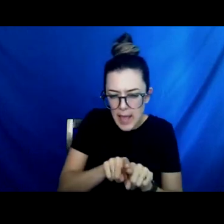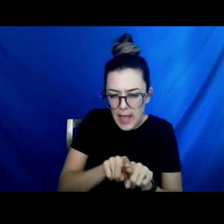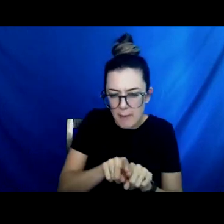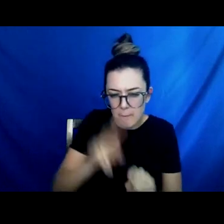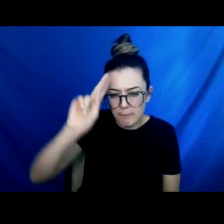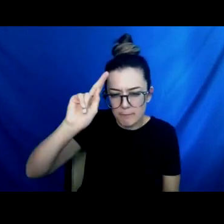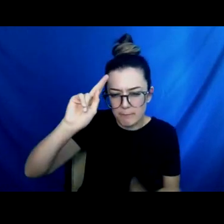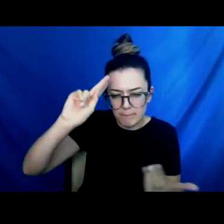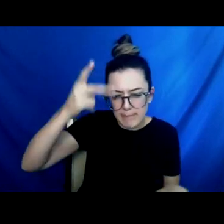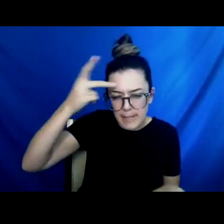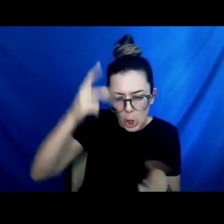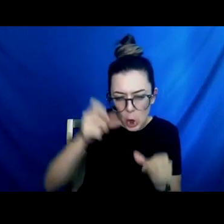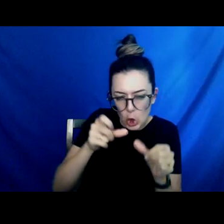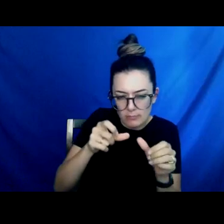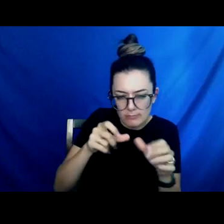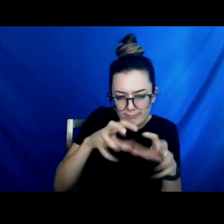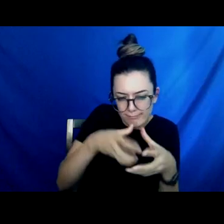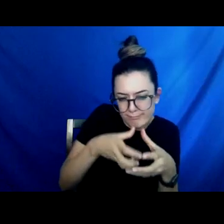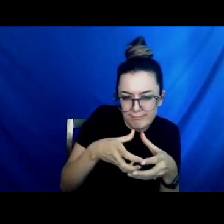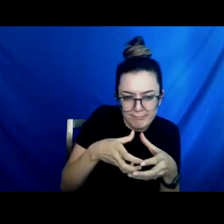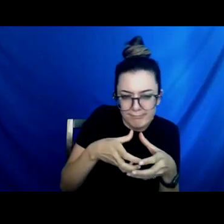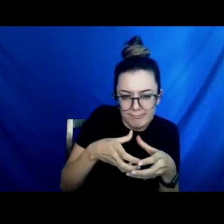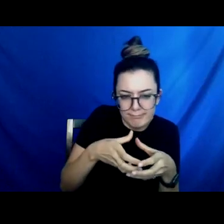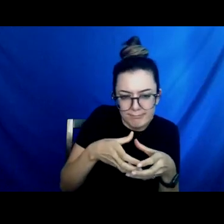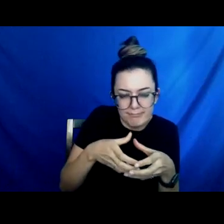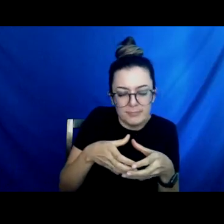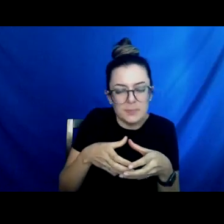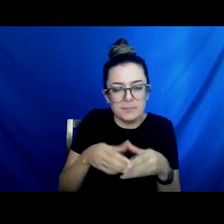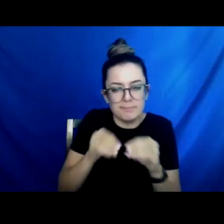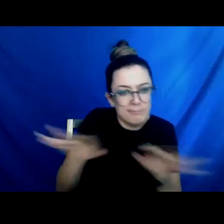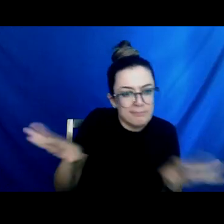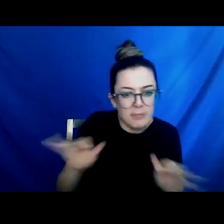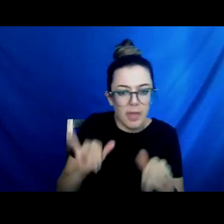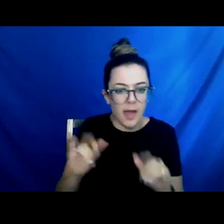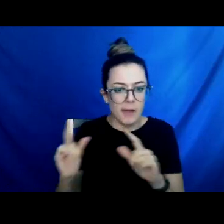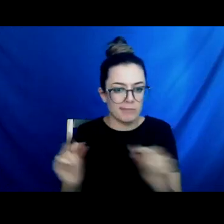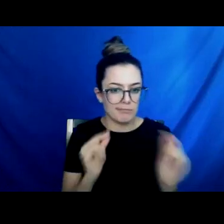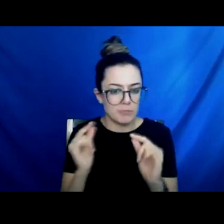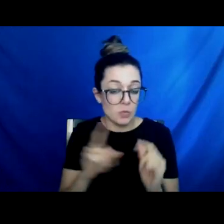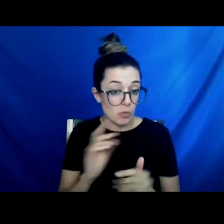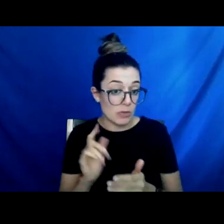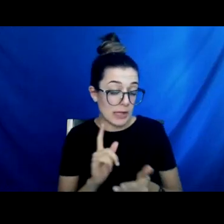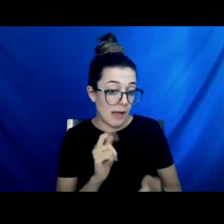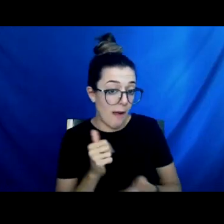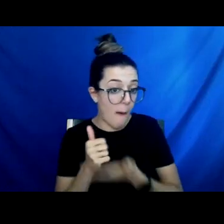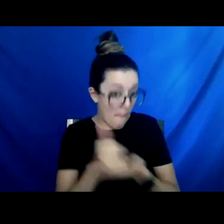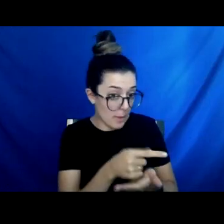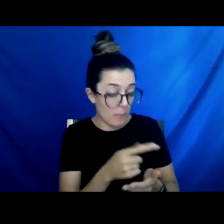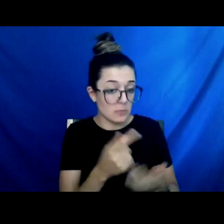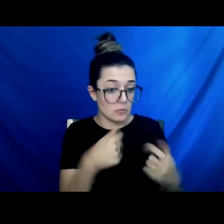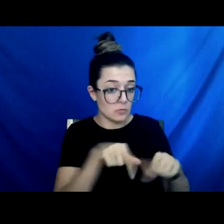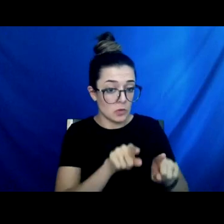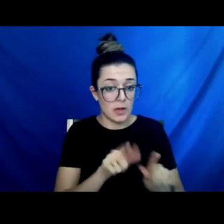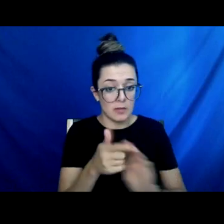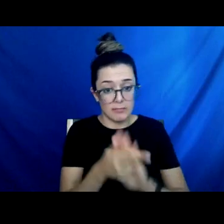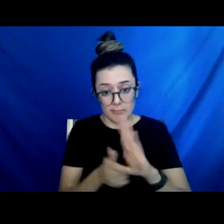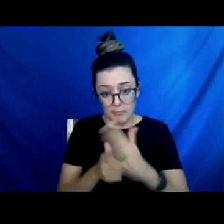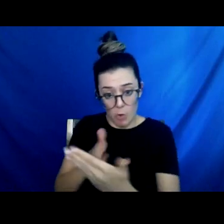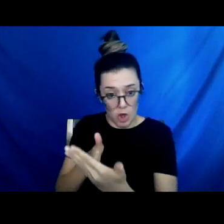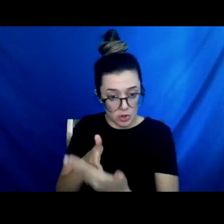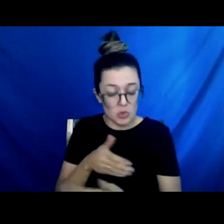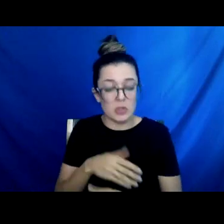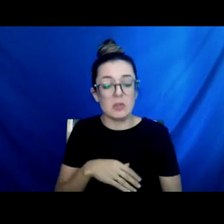political area. So that really helped them when they were prosecuting the case, which they did in South Africa, because there's a mechanism of law where